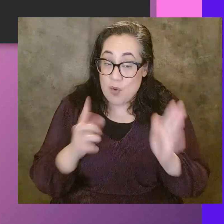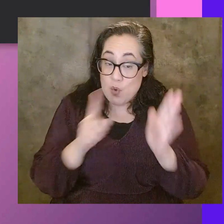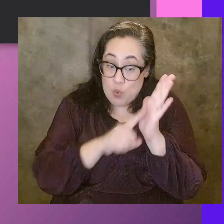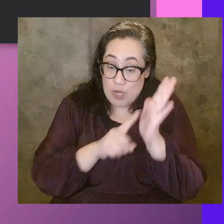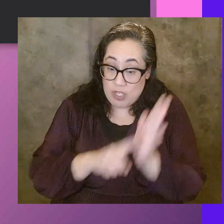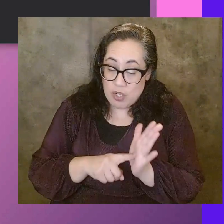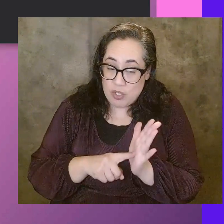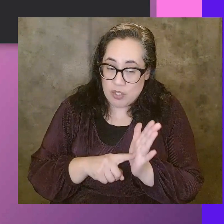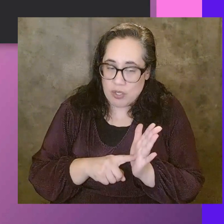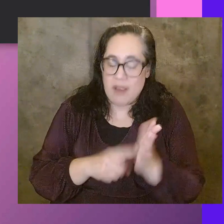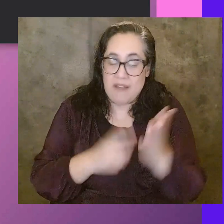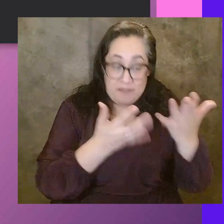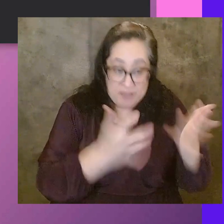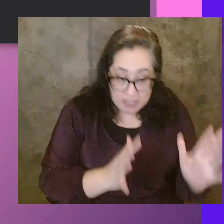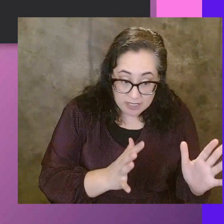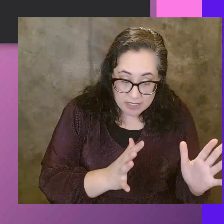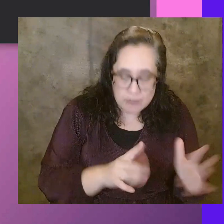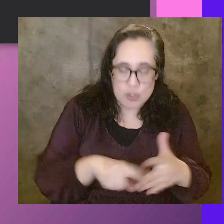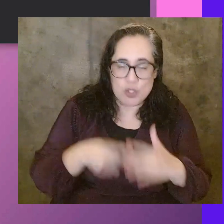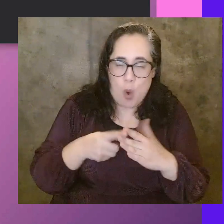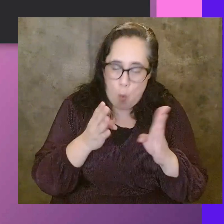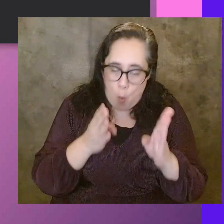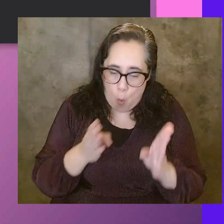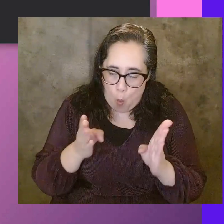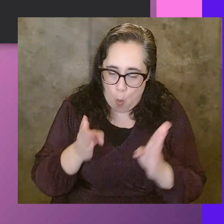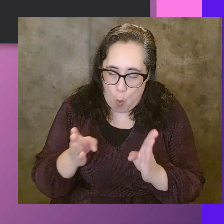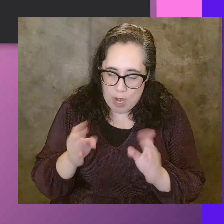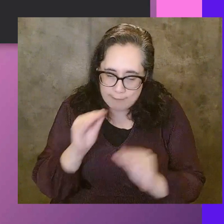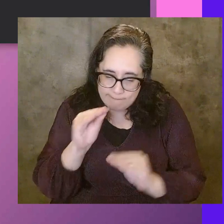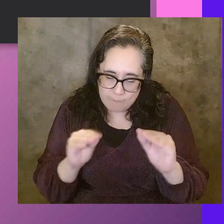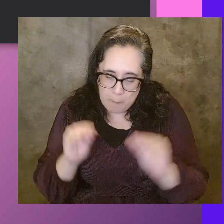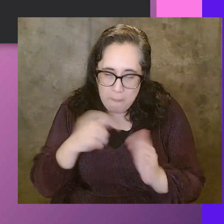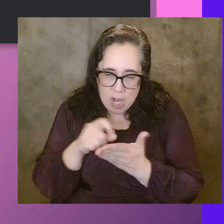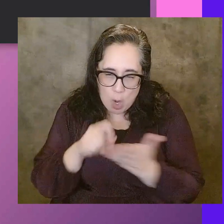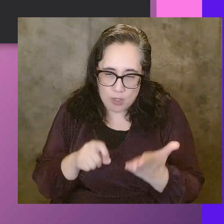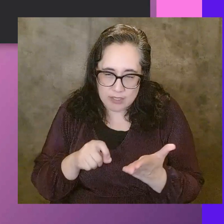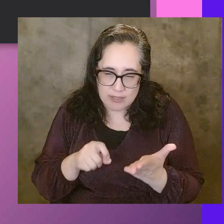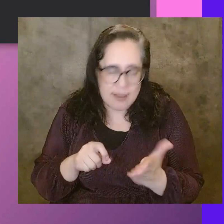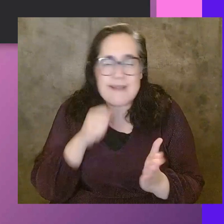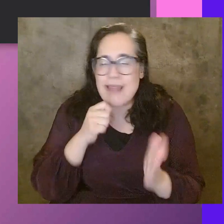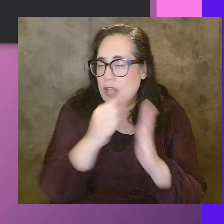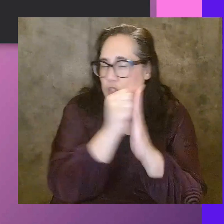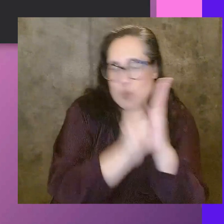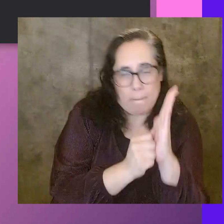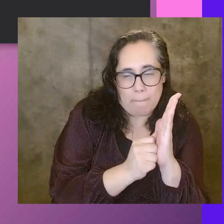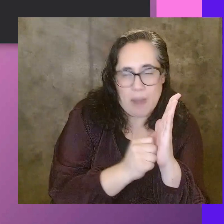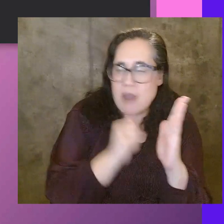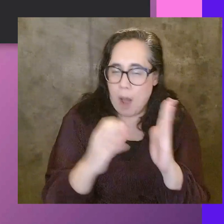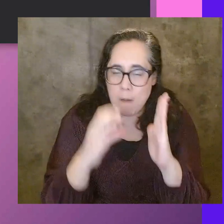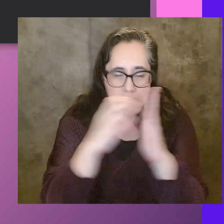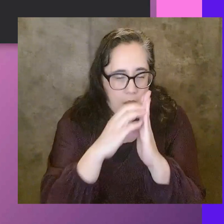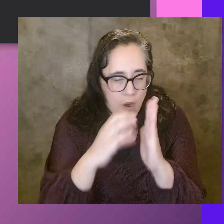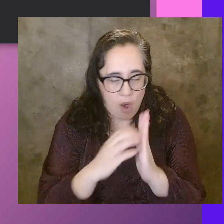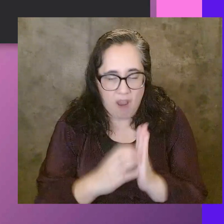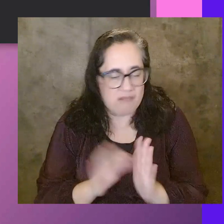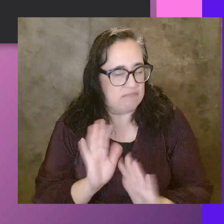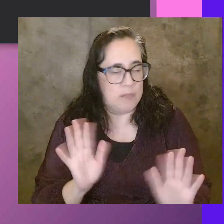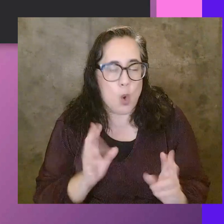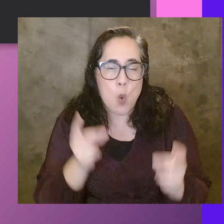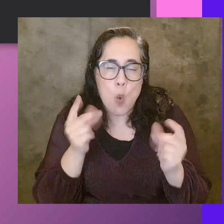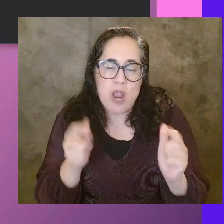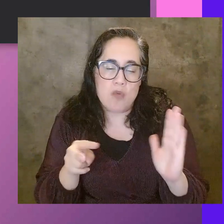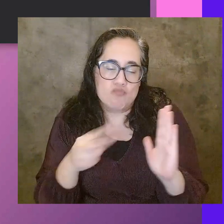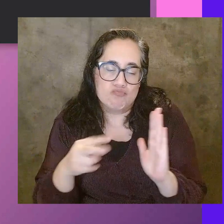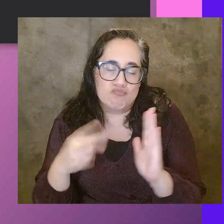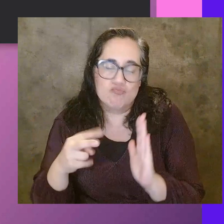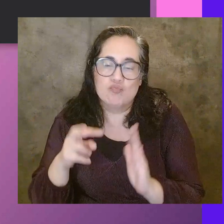After researching, I begin organizing my notes. These aren't scripts, they're not paragraphs, they're